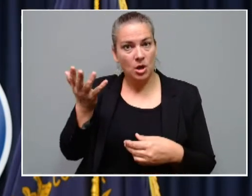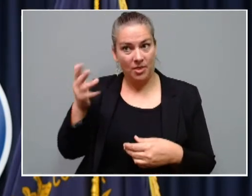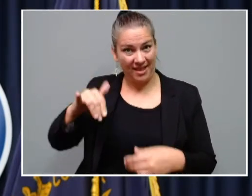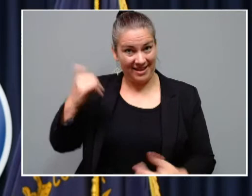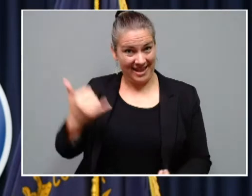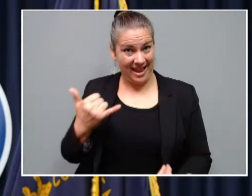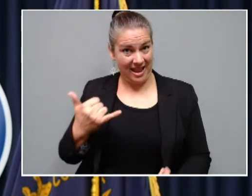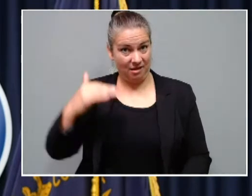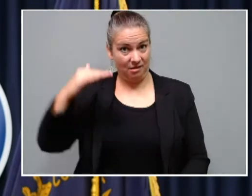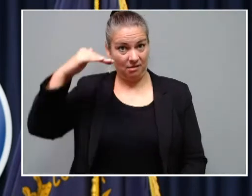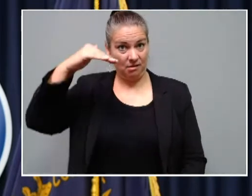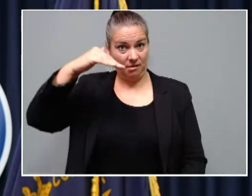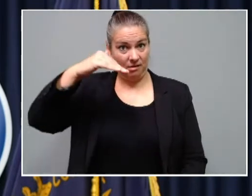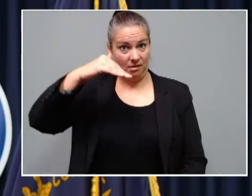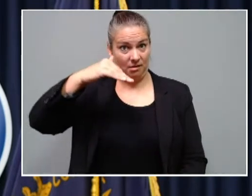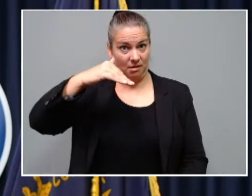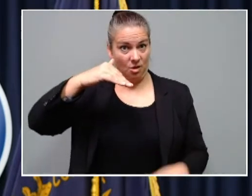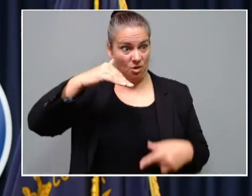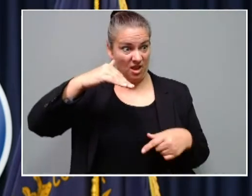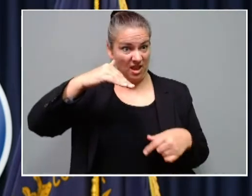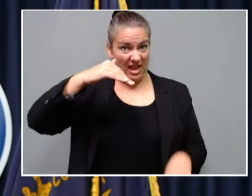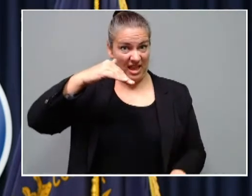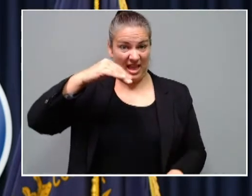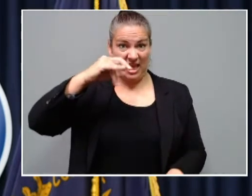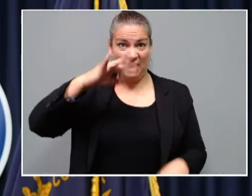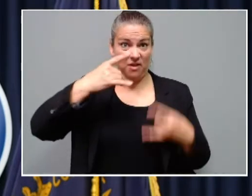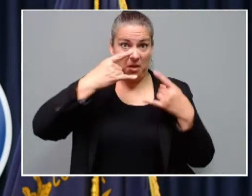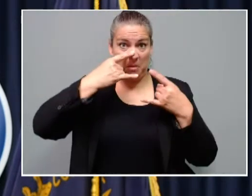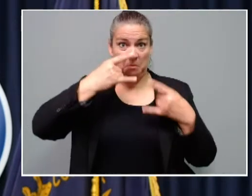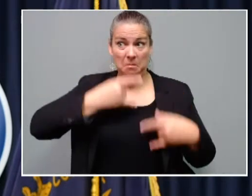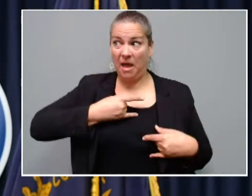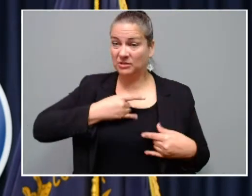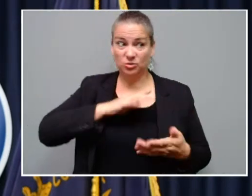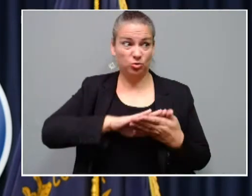is if we came off universal masking in schools, because that's the